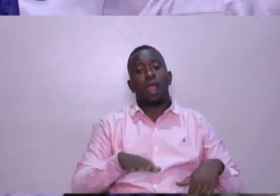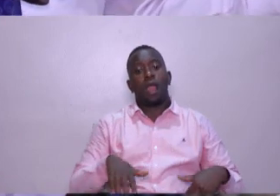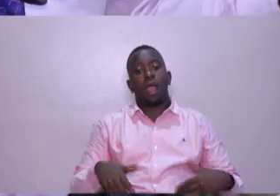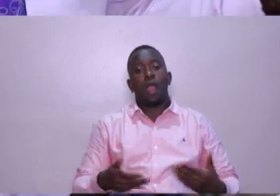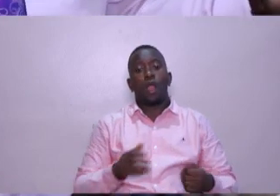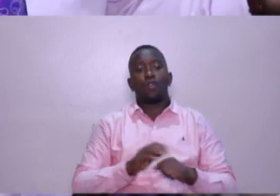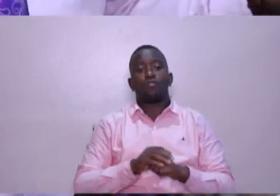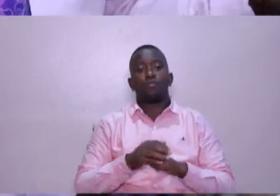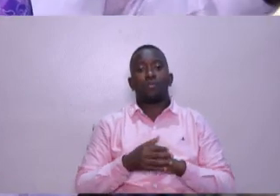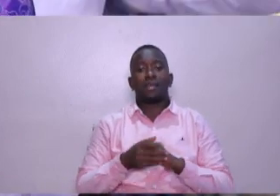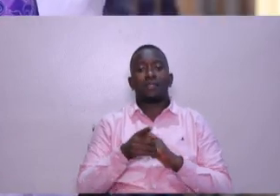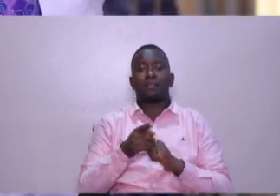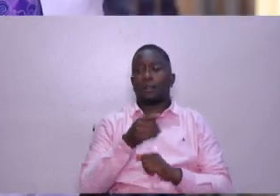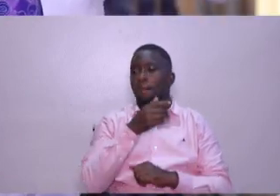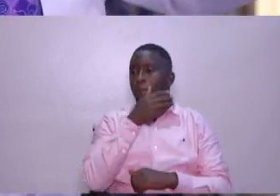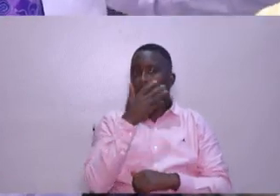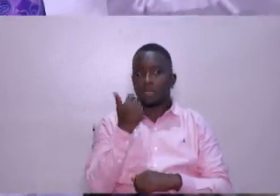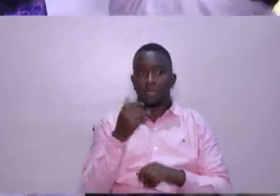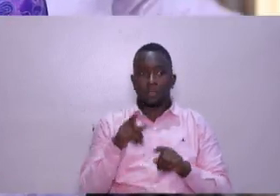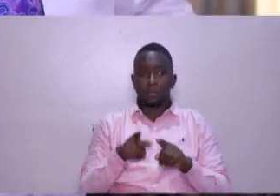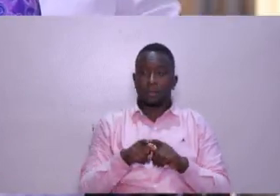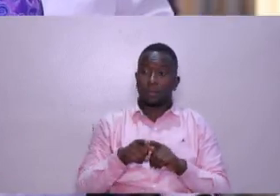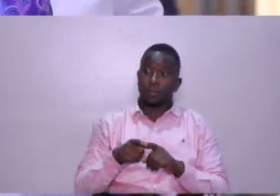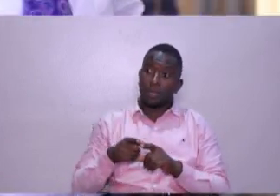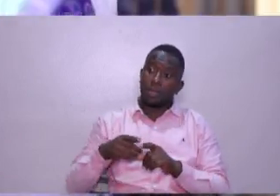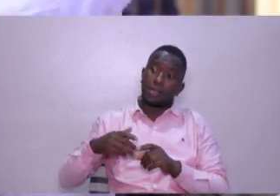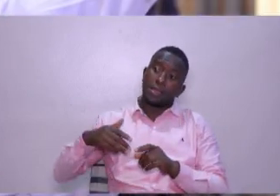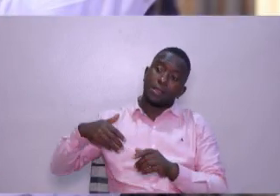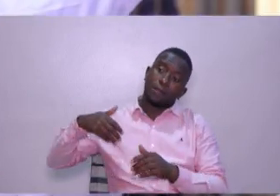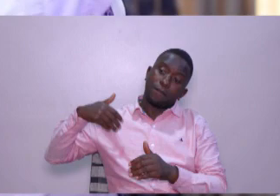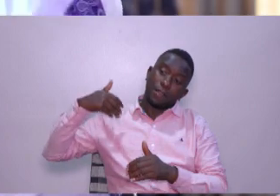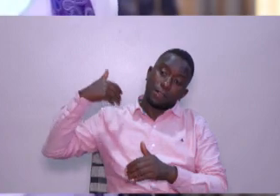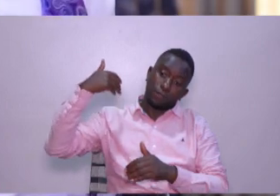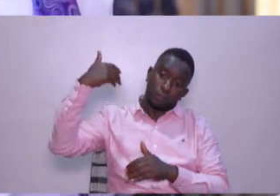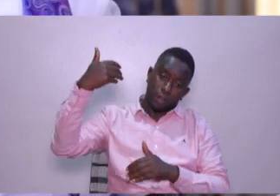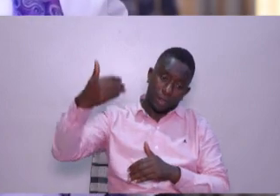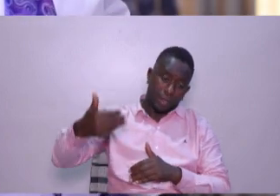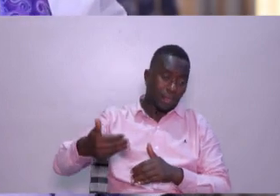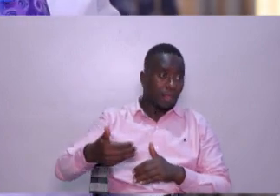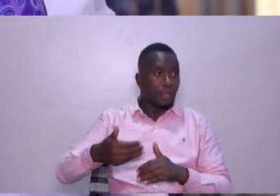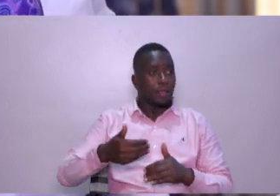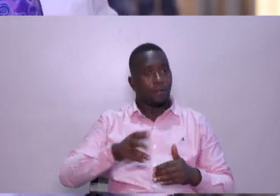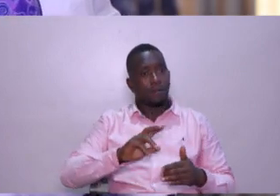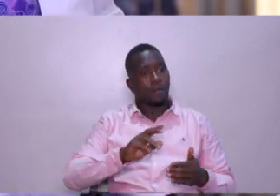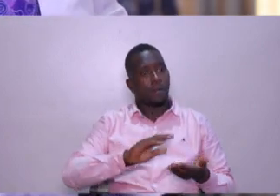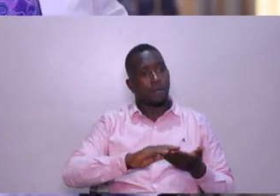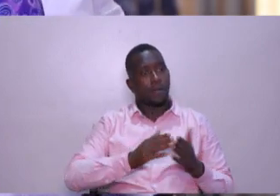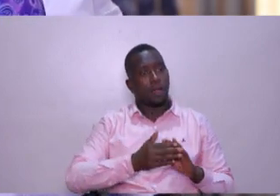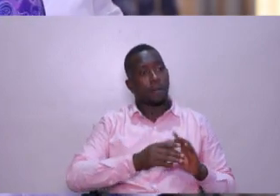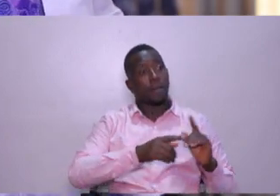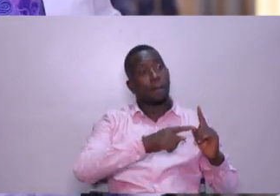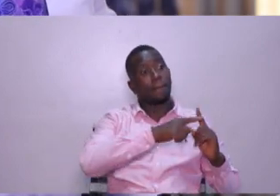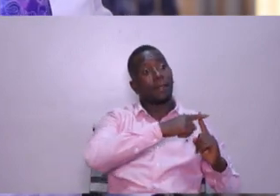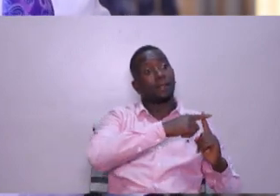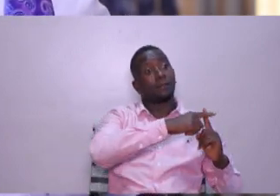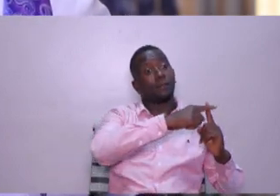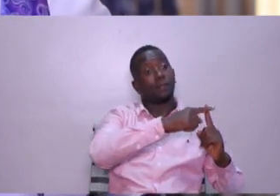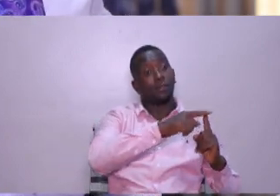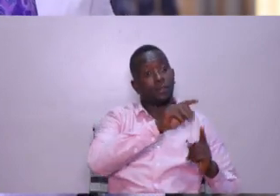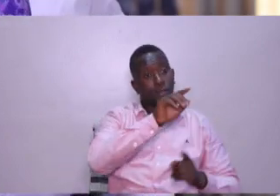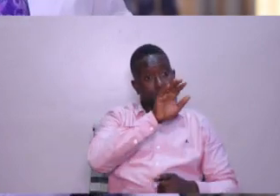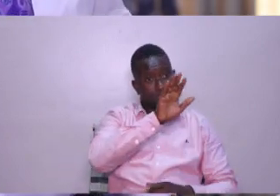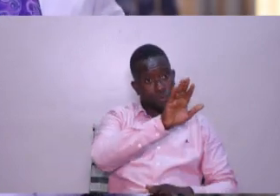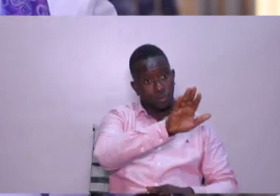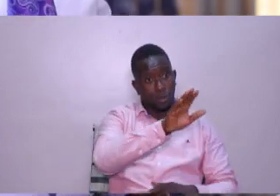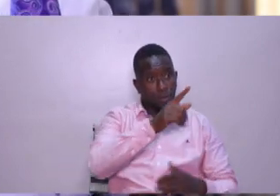think eventually it will be a plus on all of you here, your CVs, okay? You are people who are